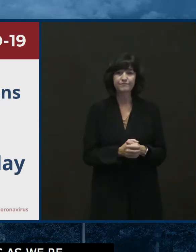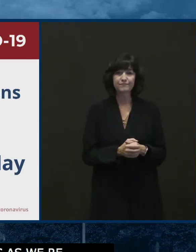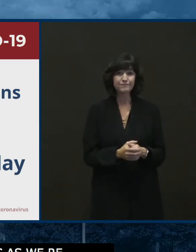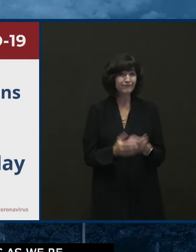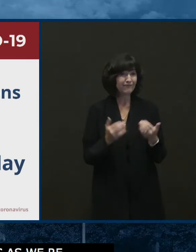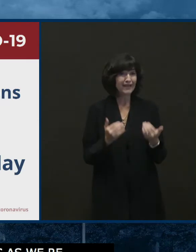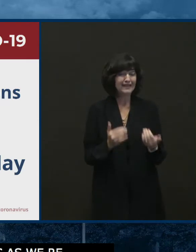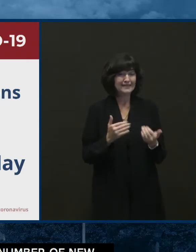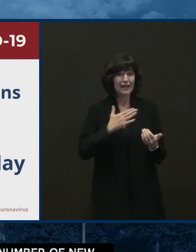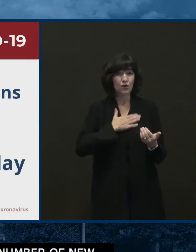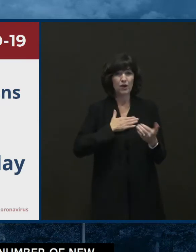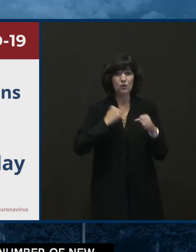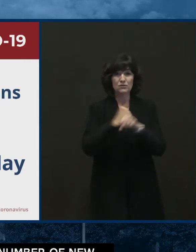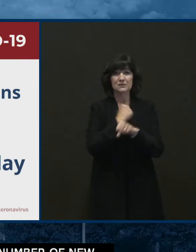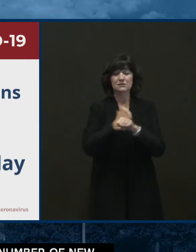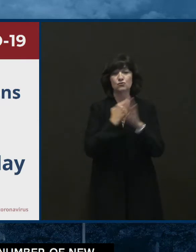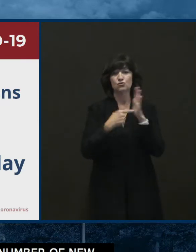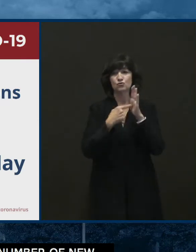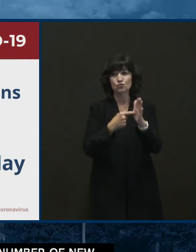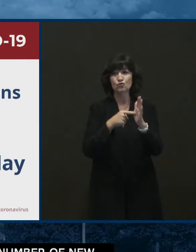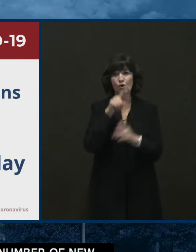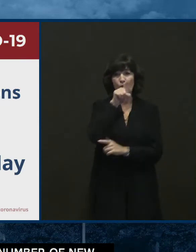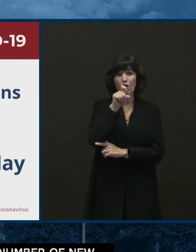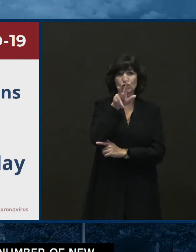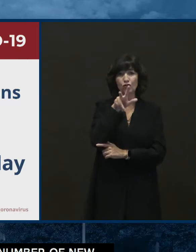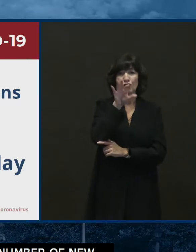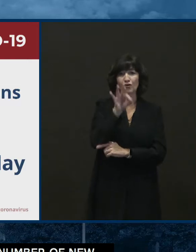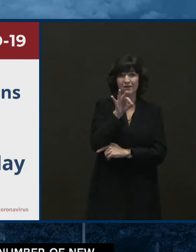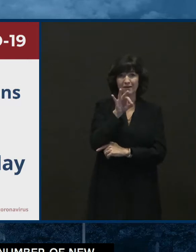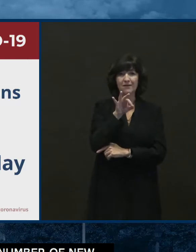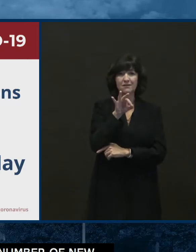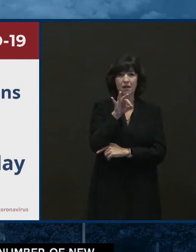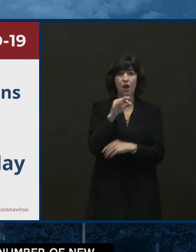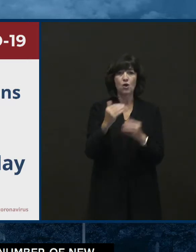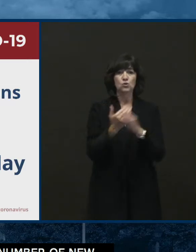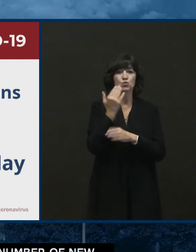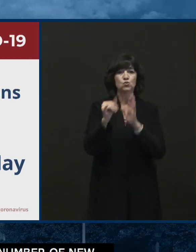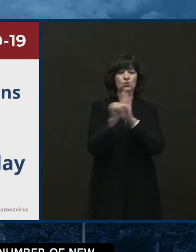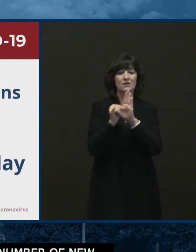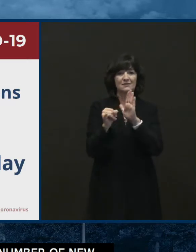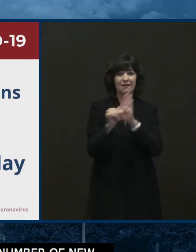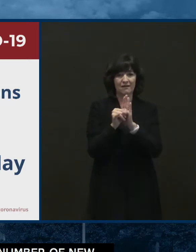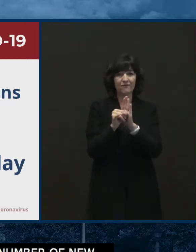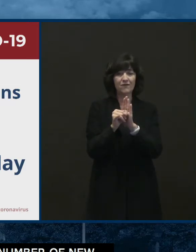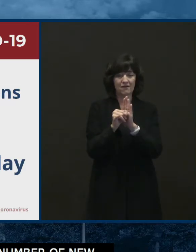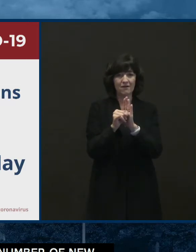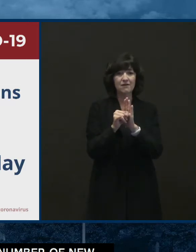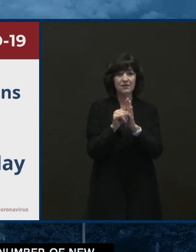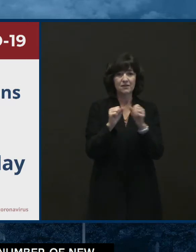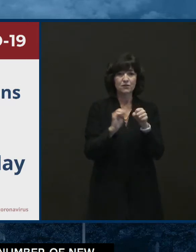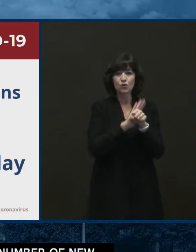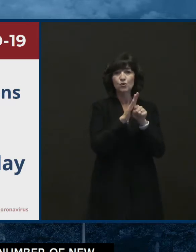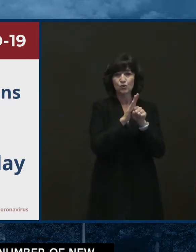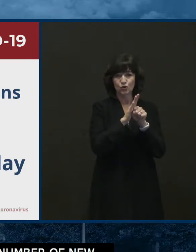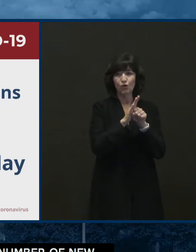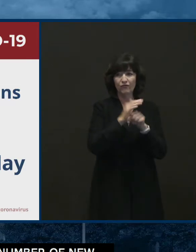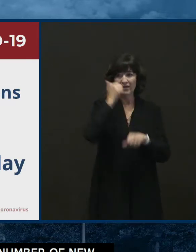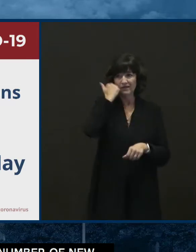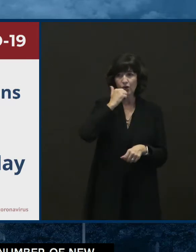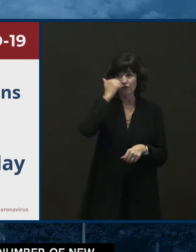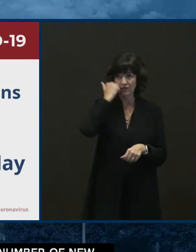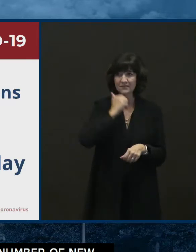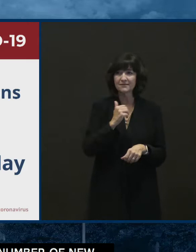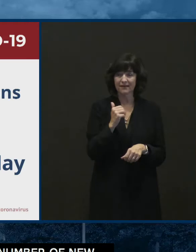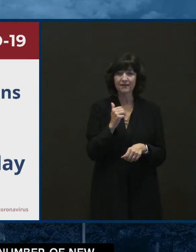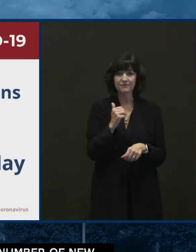the 7-day moving average, now at about 140 new cases. You might remember that our target for staying